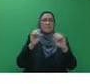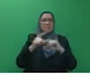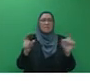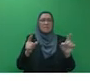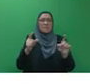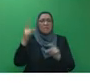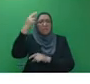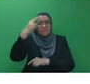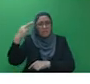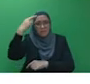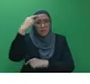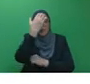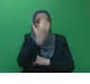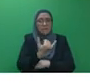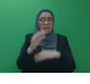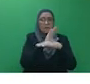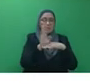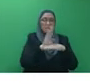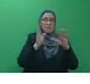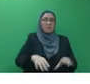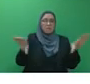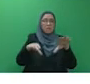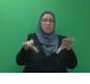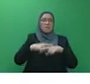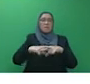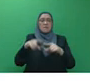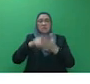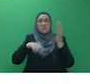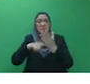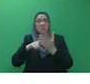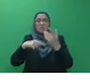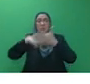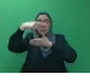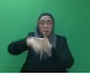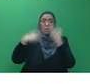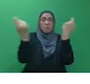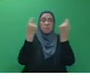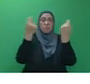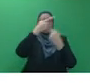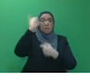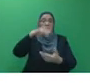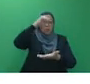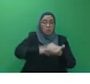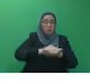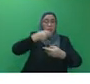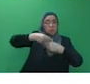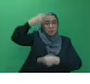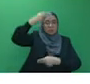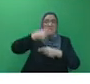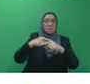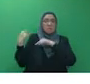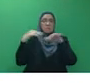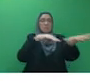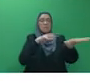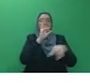for companies to do corporate functions to do corporate functions anymore because like the the hotels if the book a